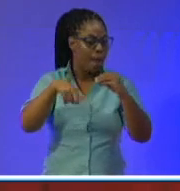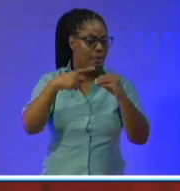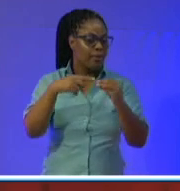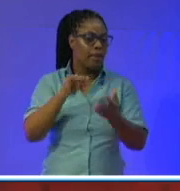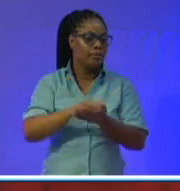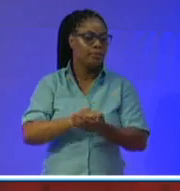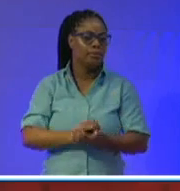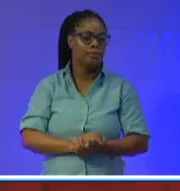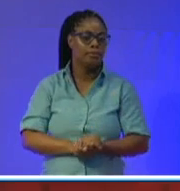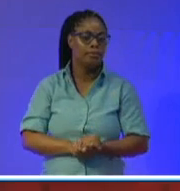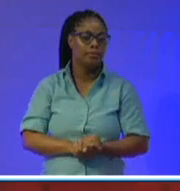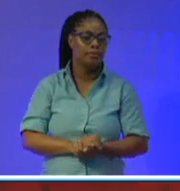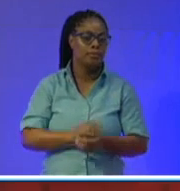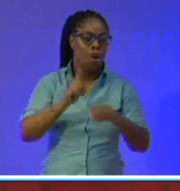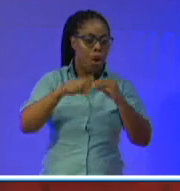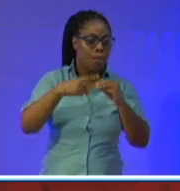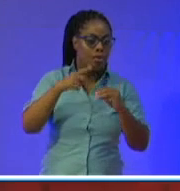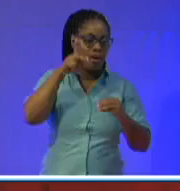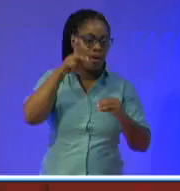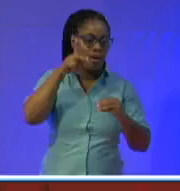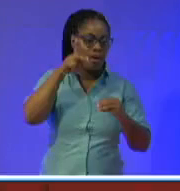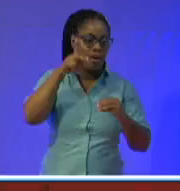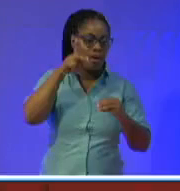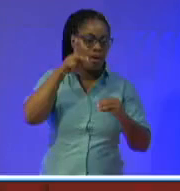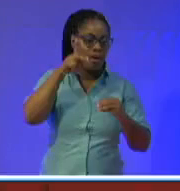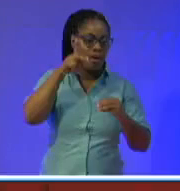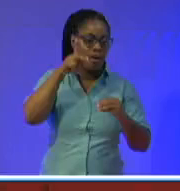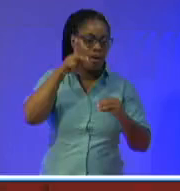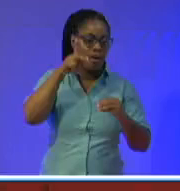has been extended, it may not be as effective.